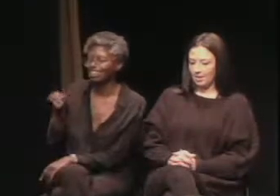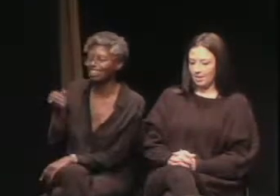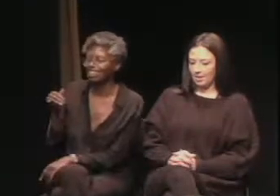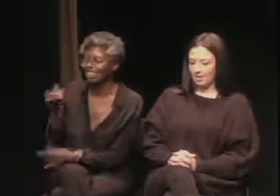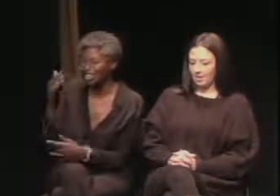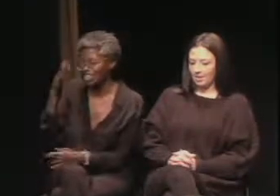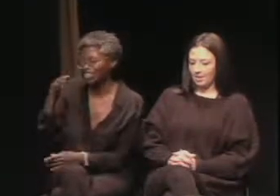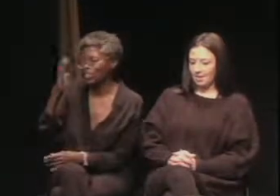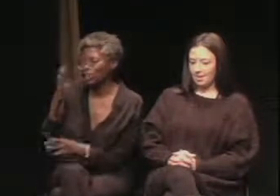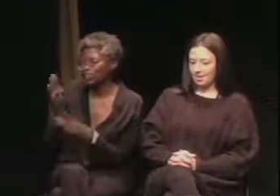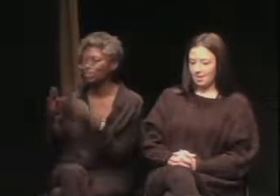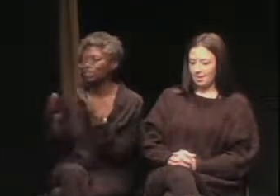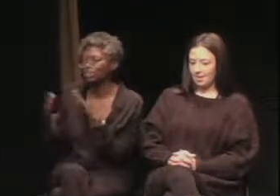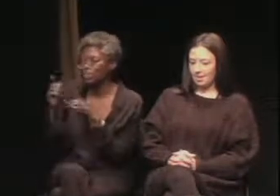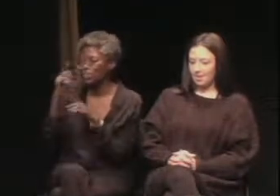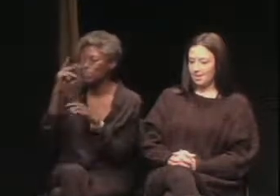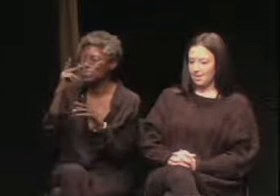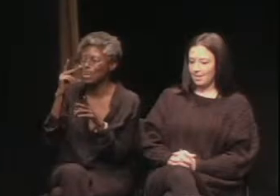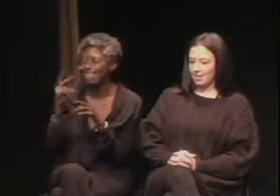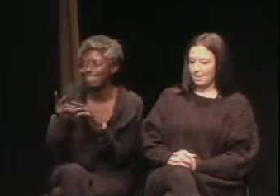And they'd be like, are you? No.